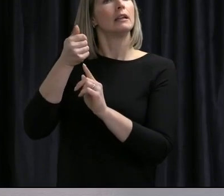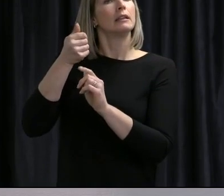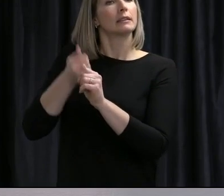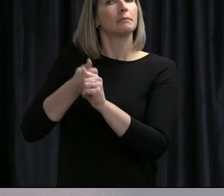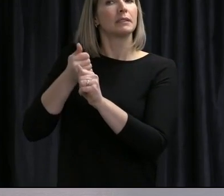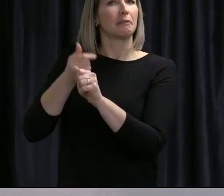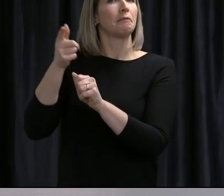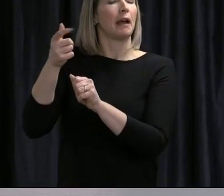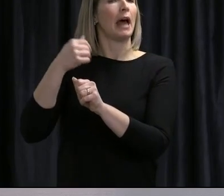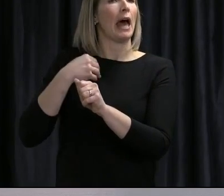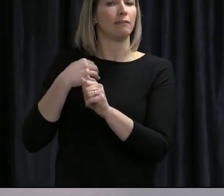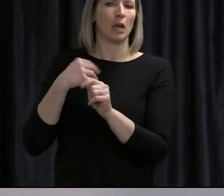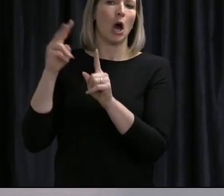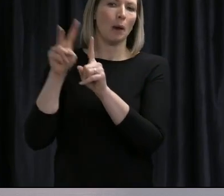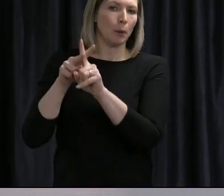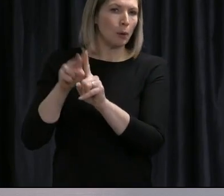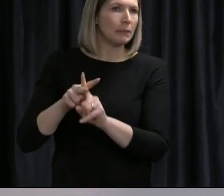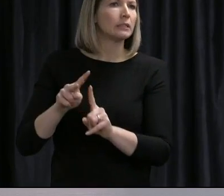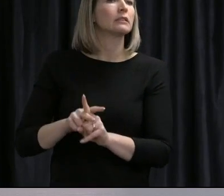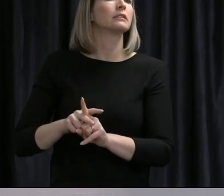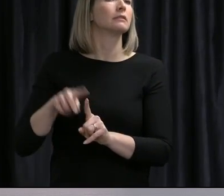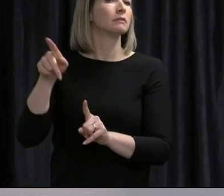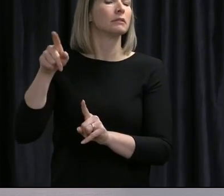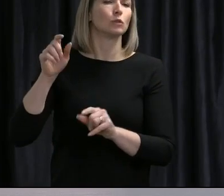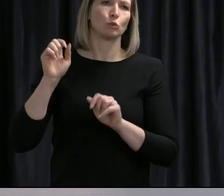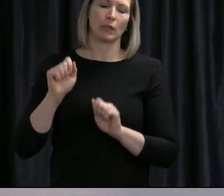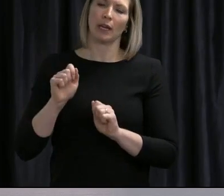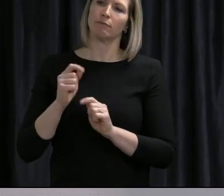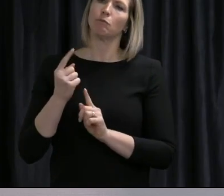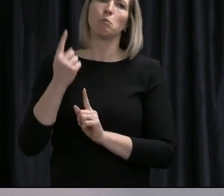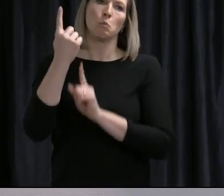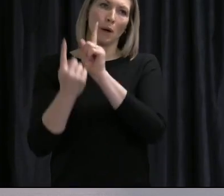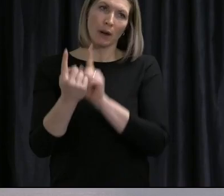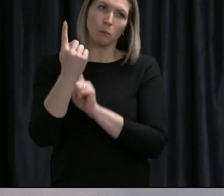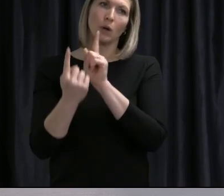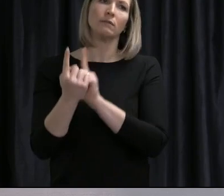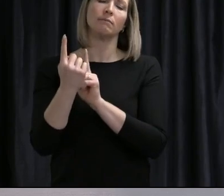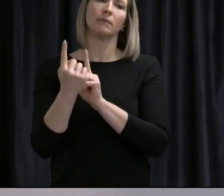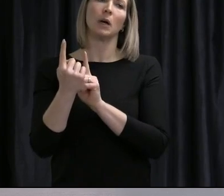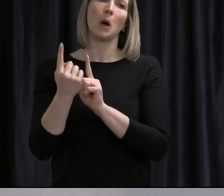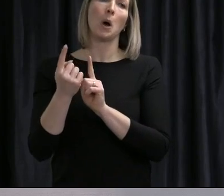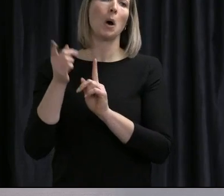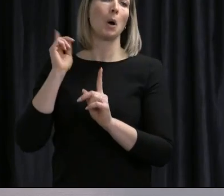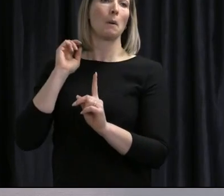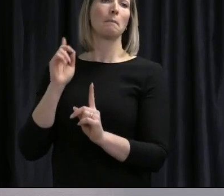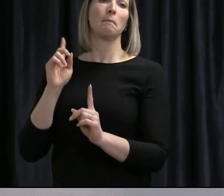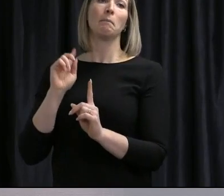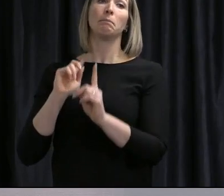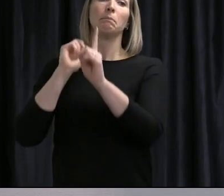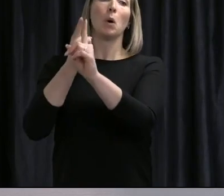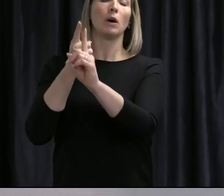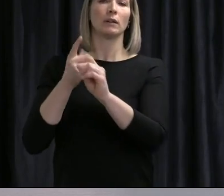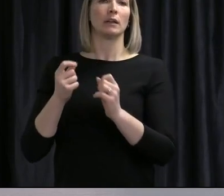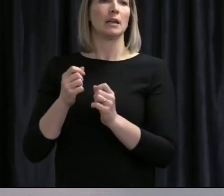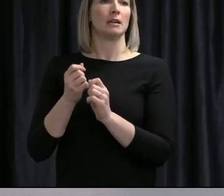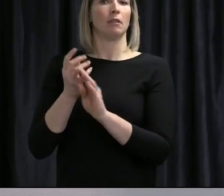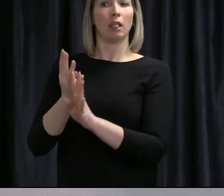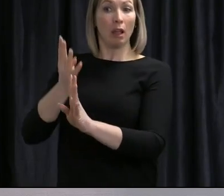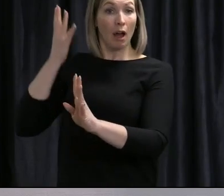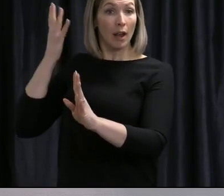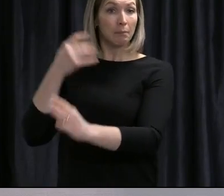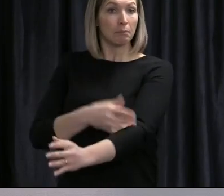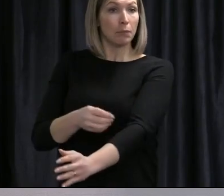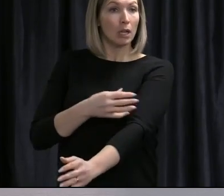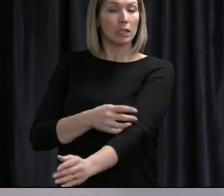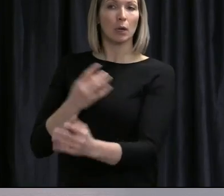can accommodate appointments, and I think that the key is to avoid having a large number of people in one place at the same time.